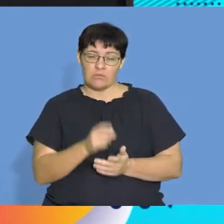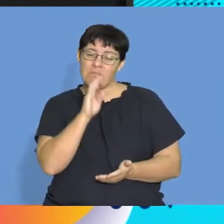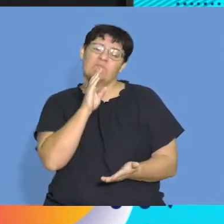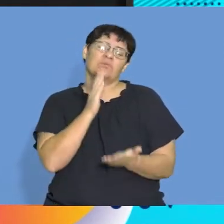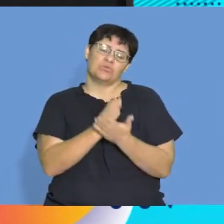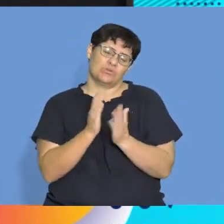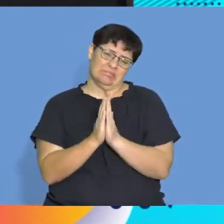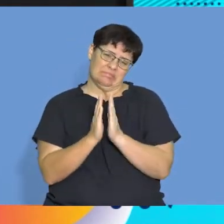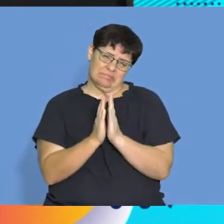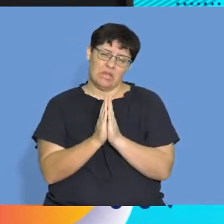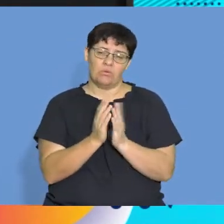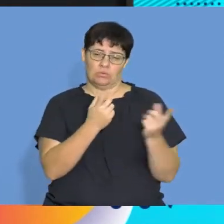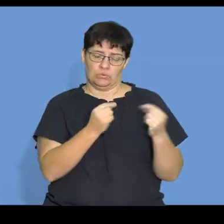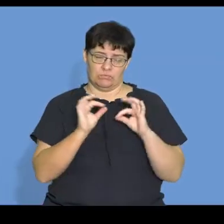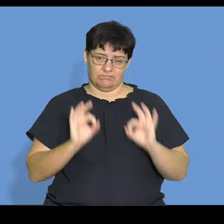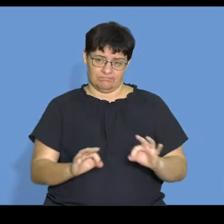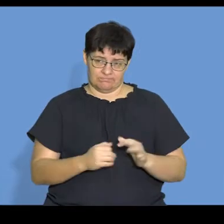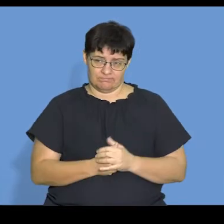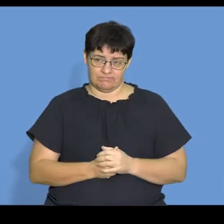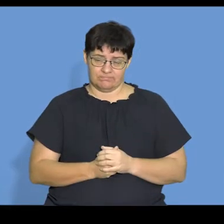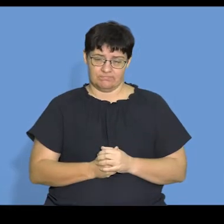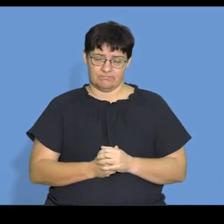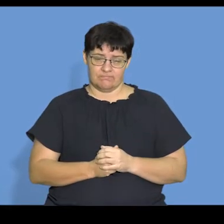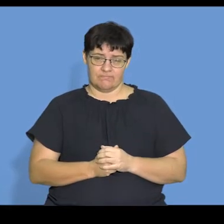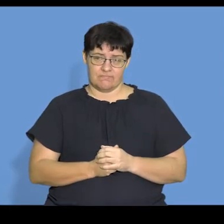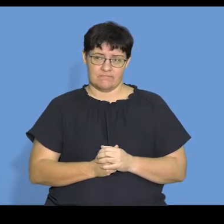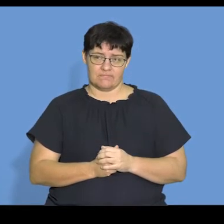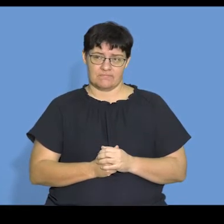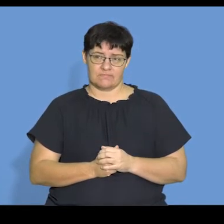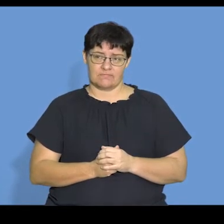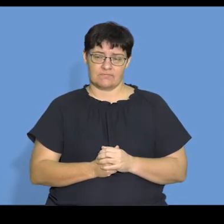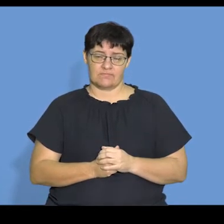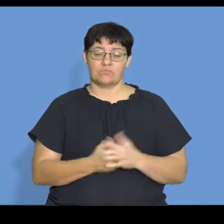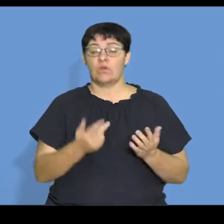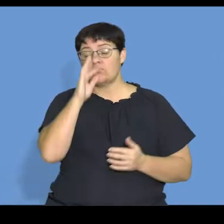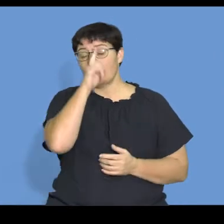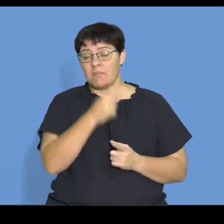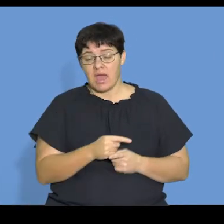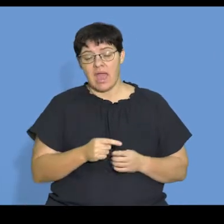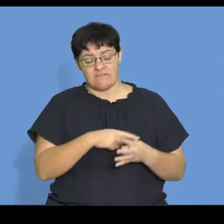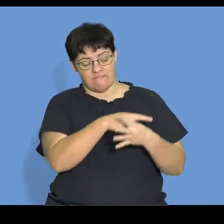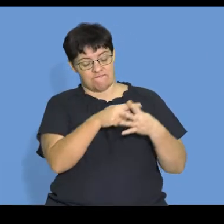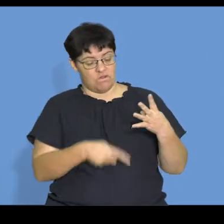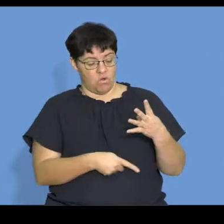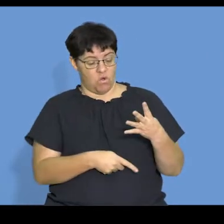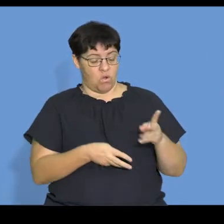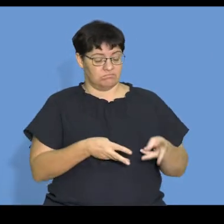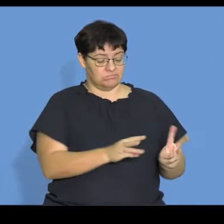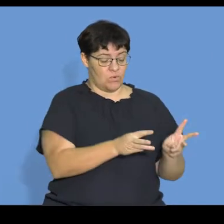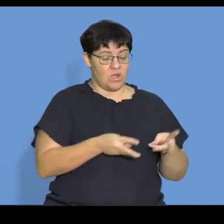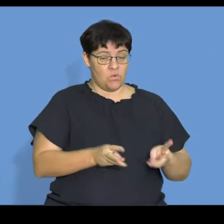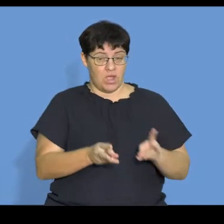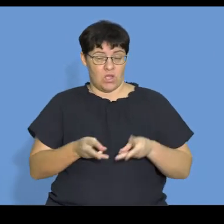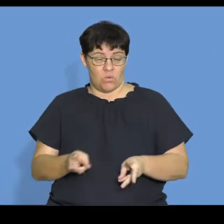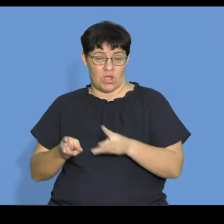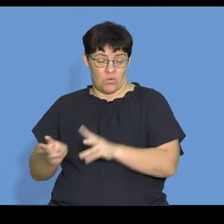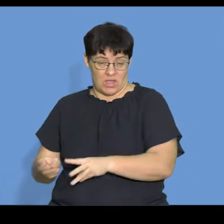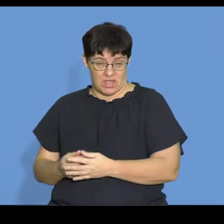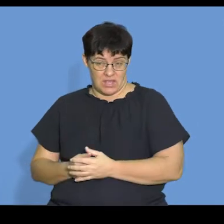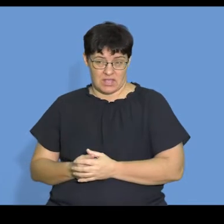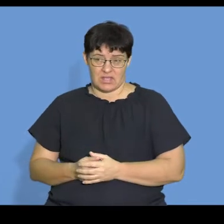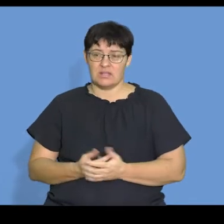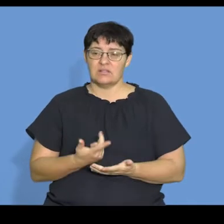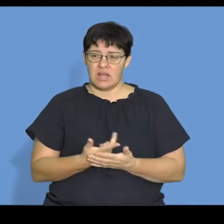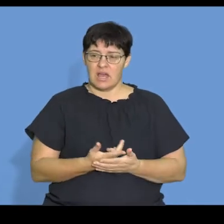you do that. Now, remember we said there are 4 ways to factorize to identify a common